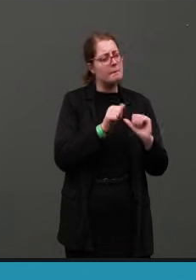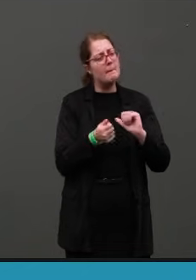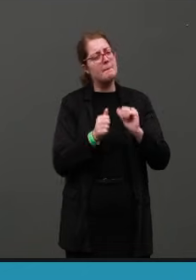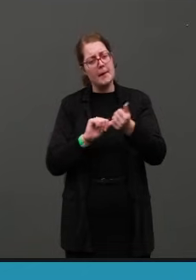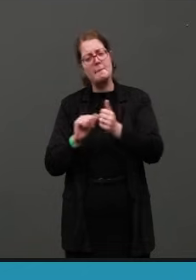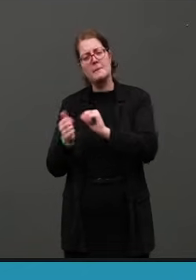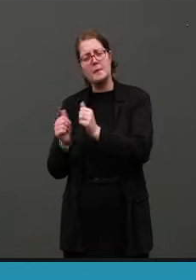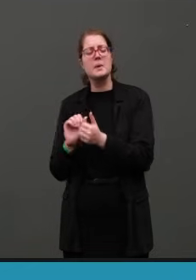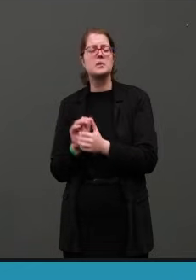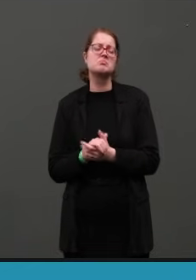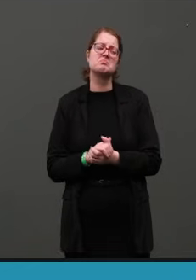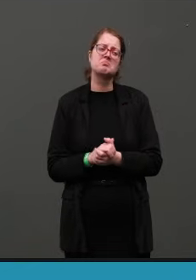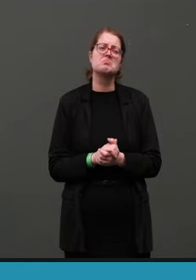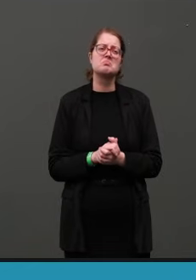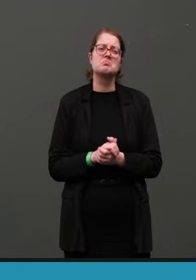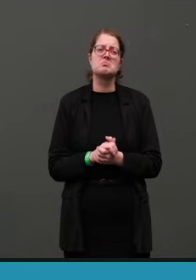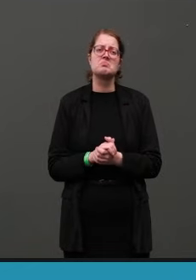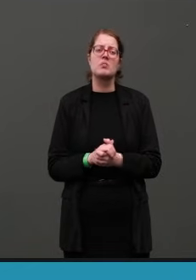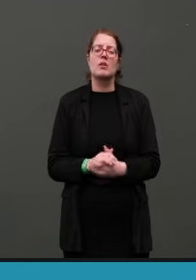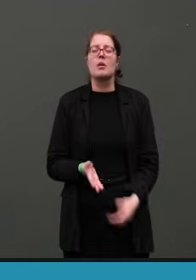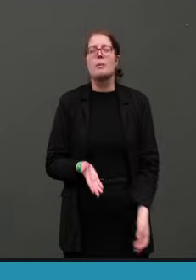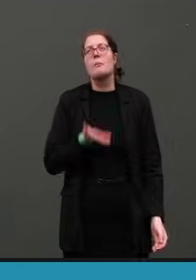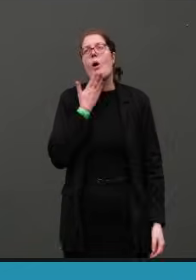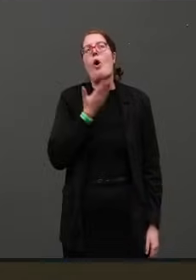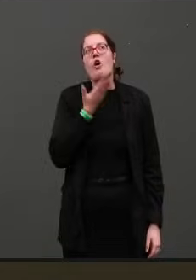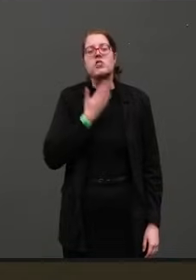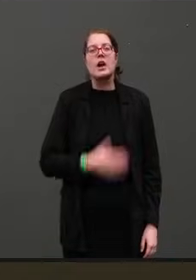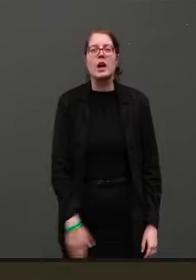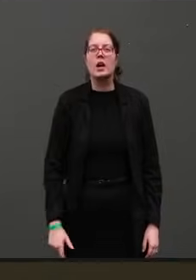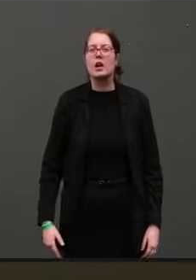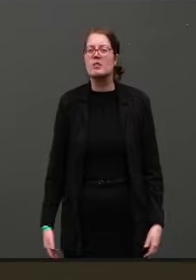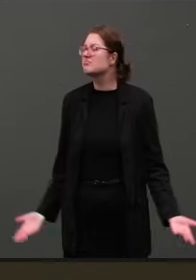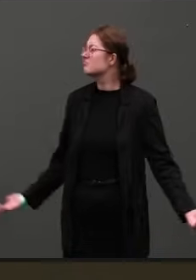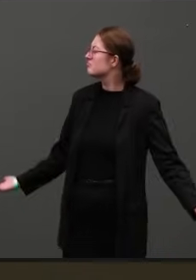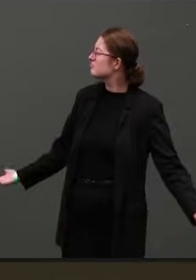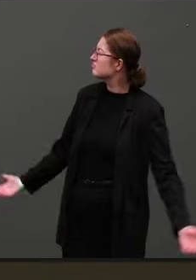it's unspeakably dull. It's just